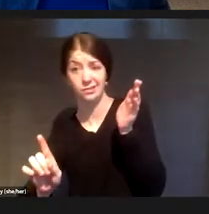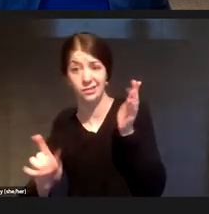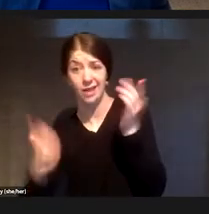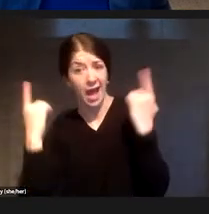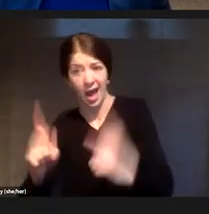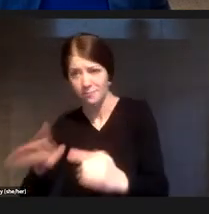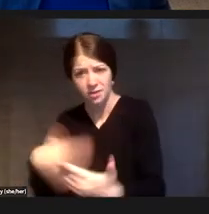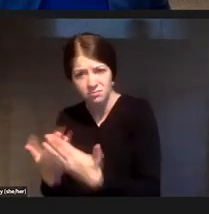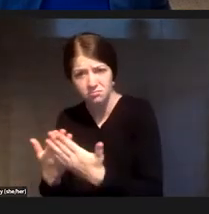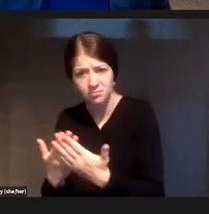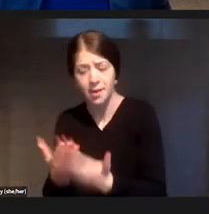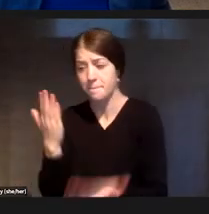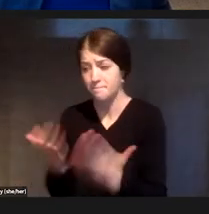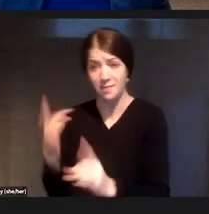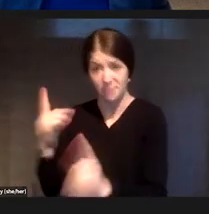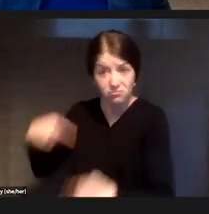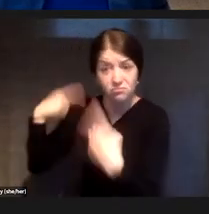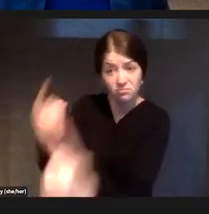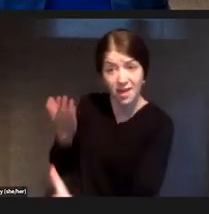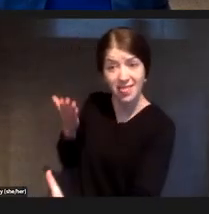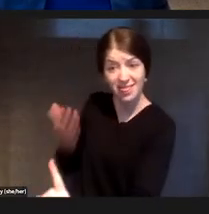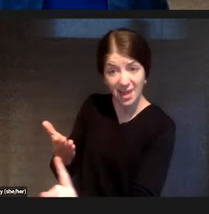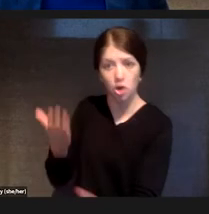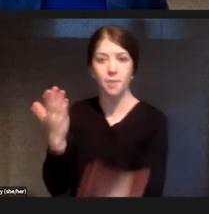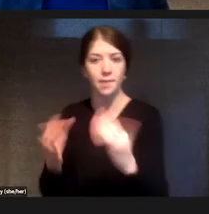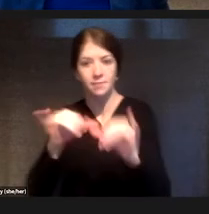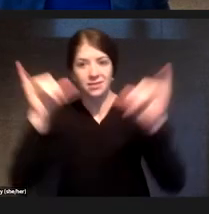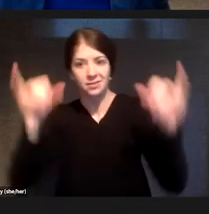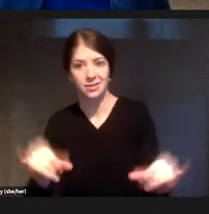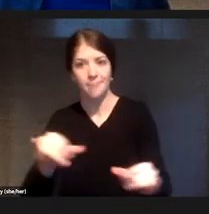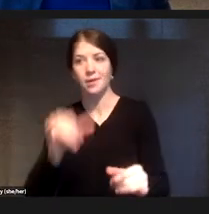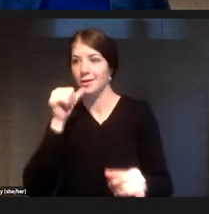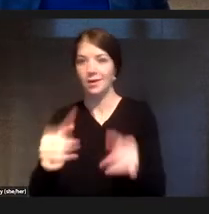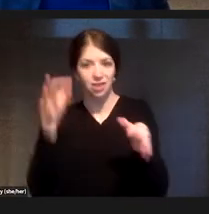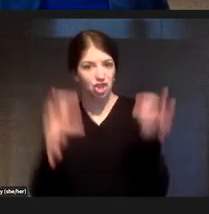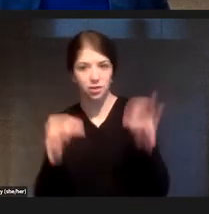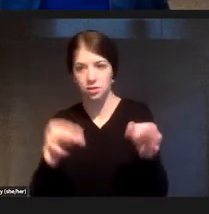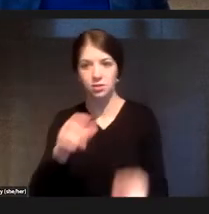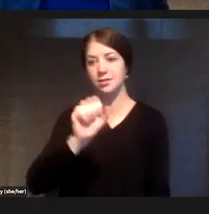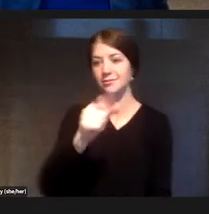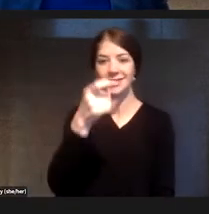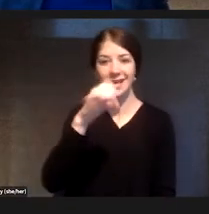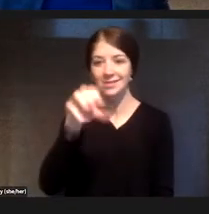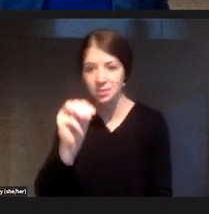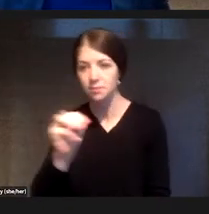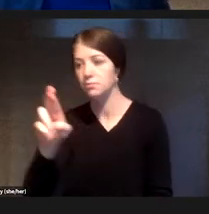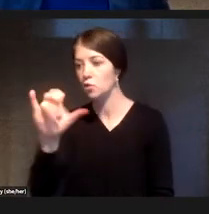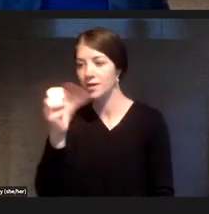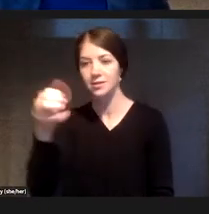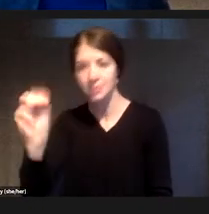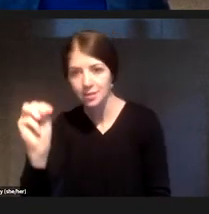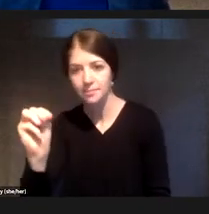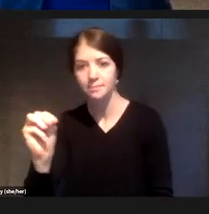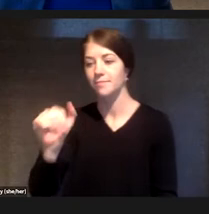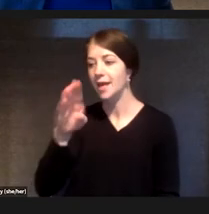That hole can be one of the systemic injustices of sexism or racism or ableism that they did not create. And in that